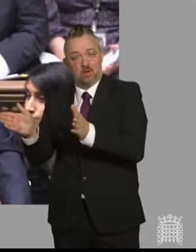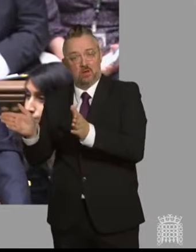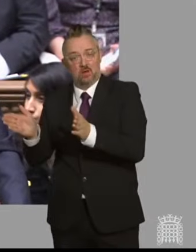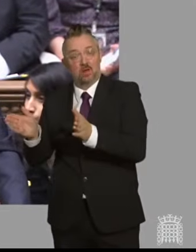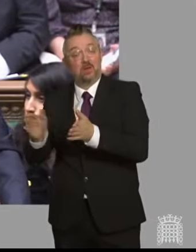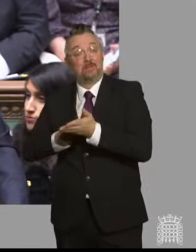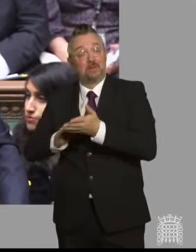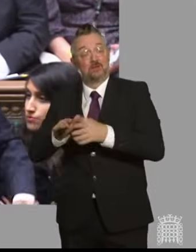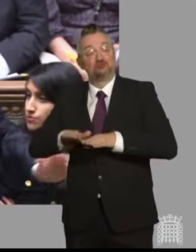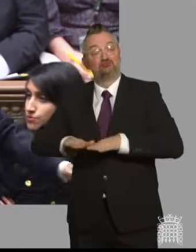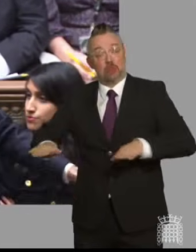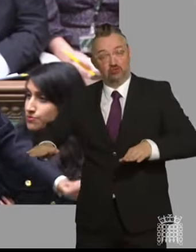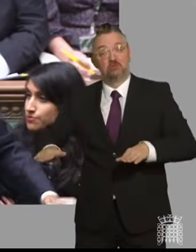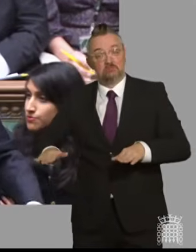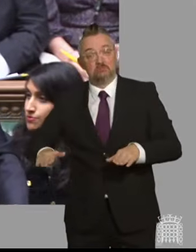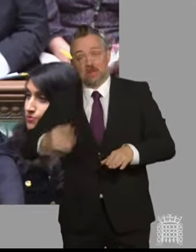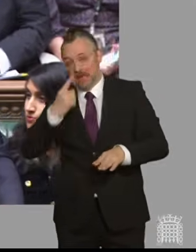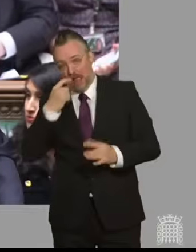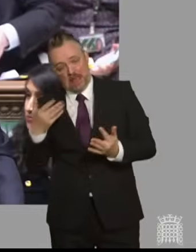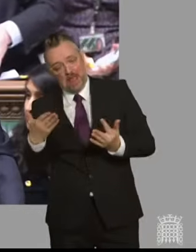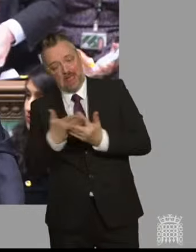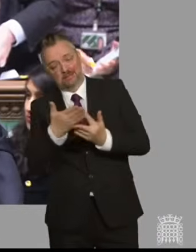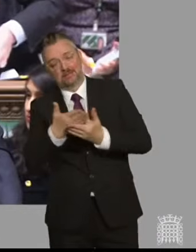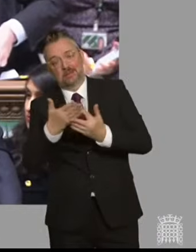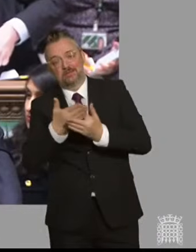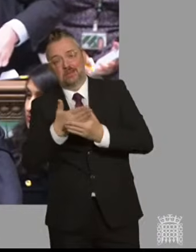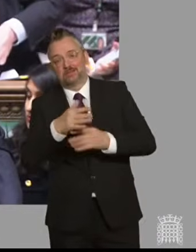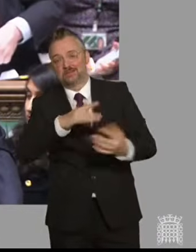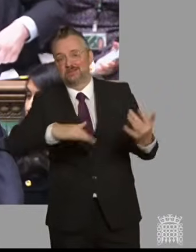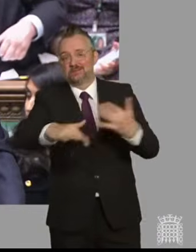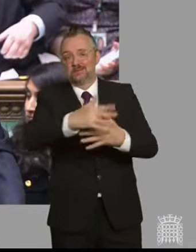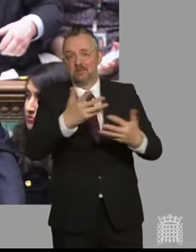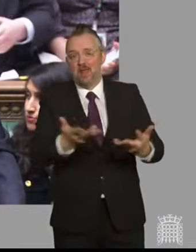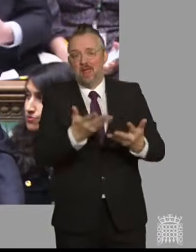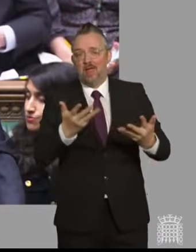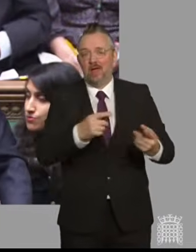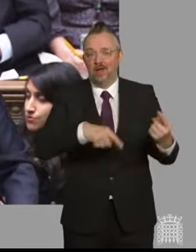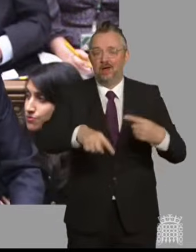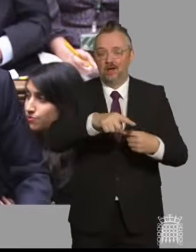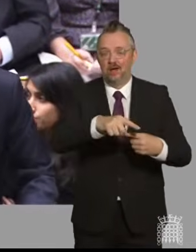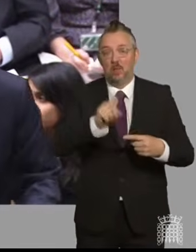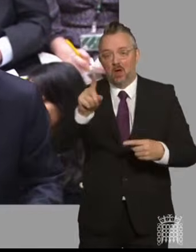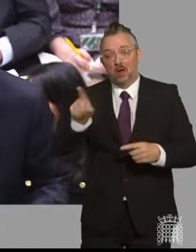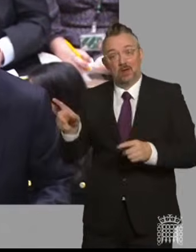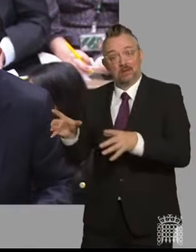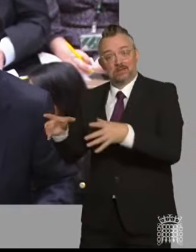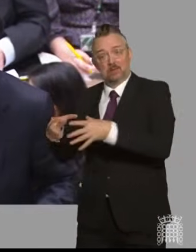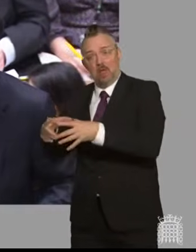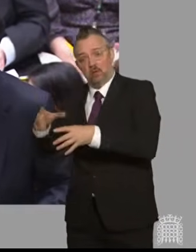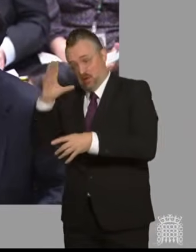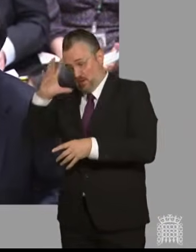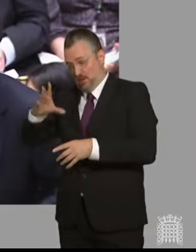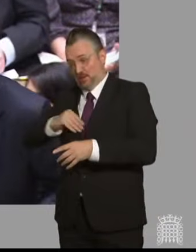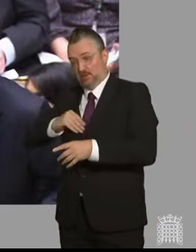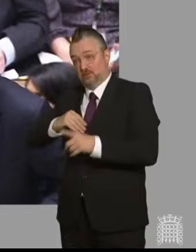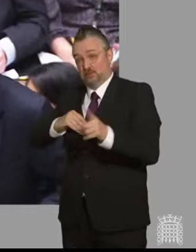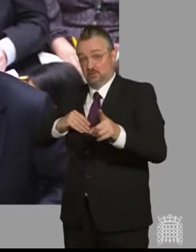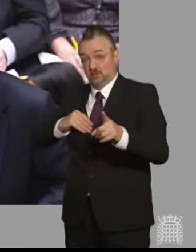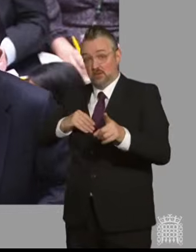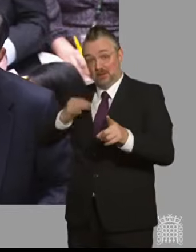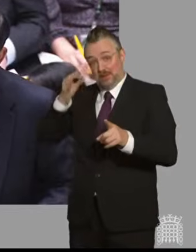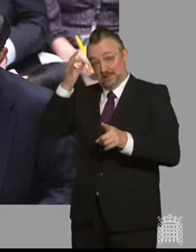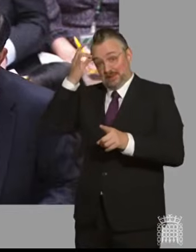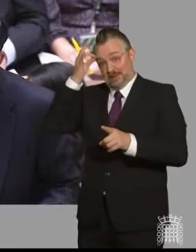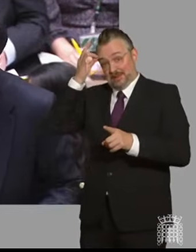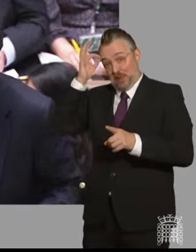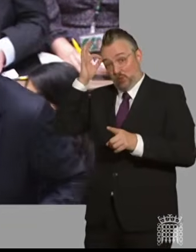that they deserve. But I am told by the department that the council can provide for some of that land to be fenced, and the department would